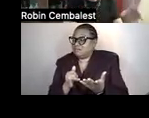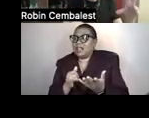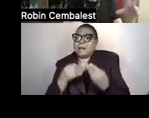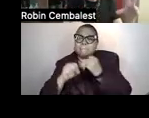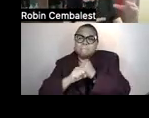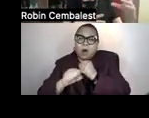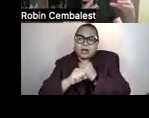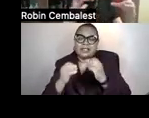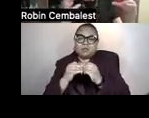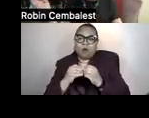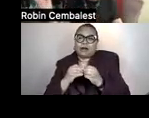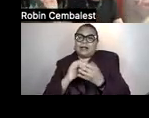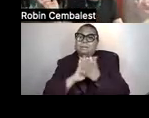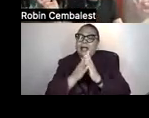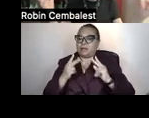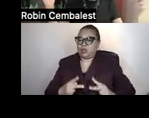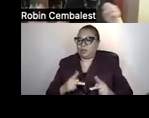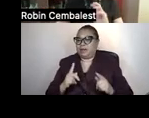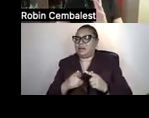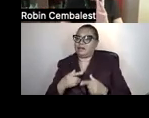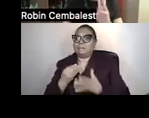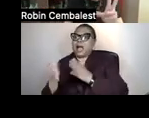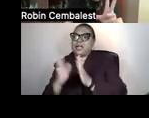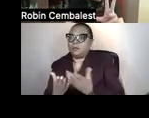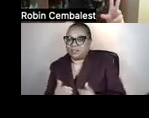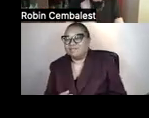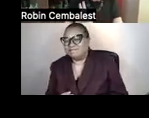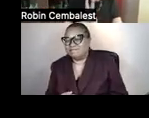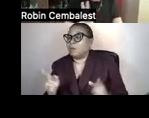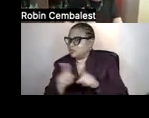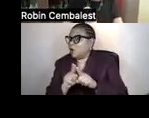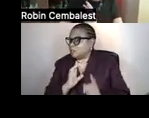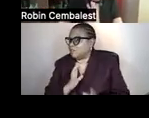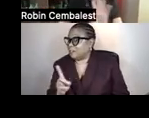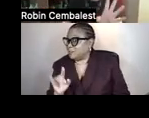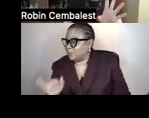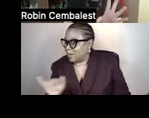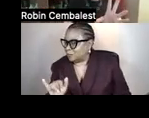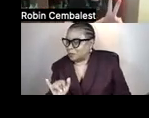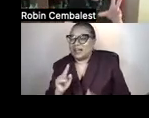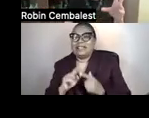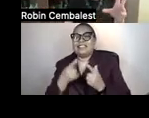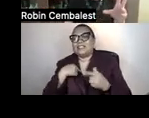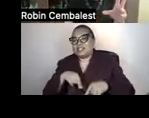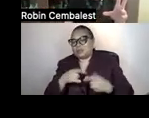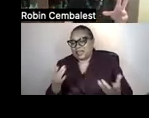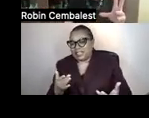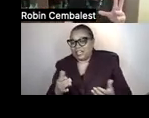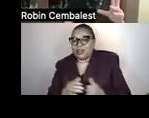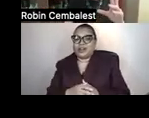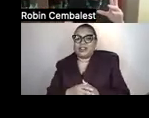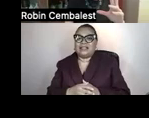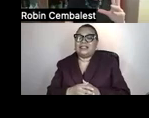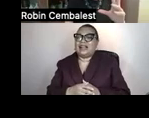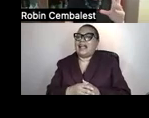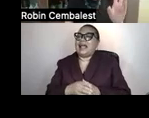marketing that's more humanistic than kind of like buy the book, which is also fine to do that. All right. Just since we're here,